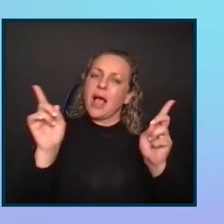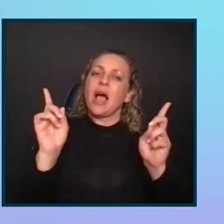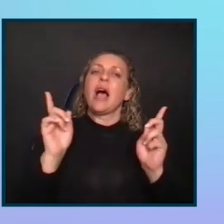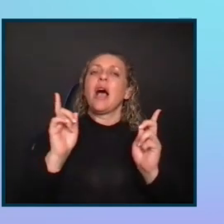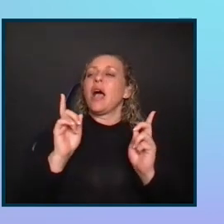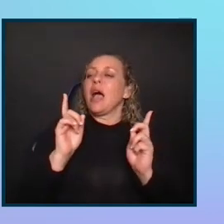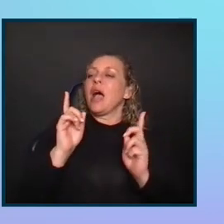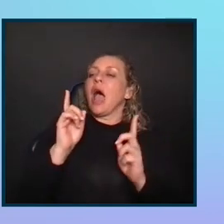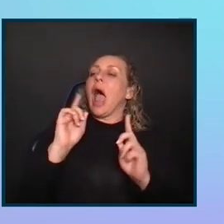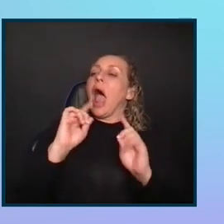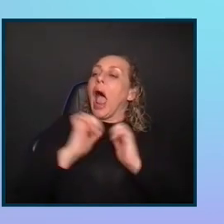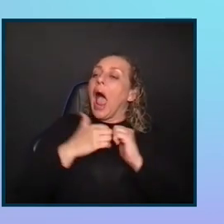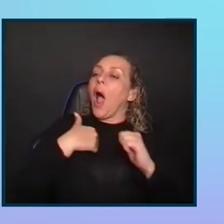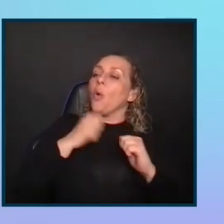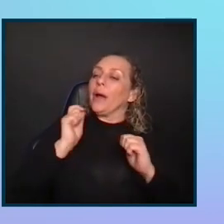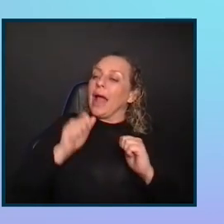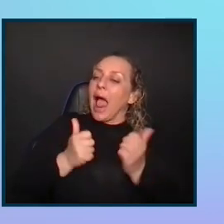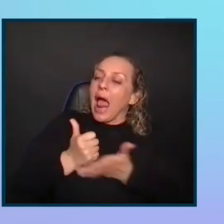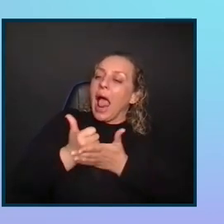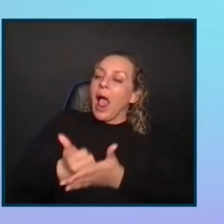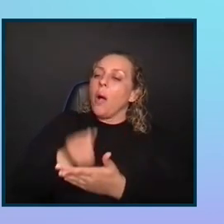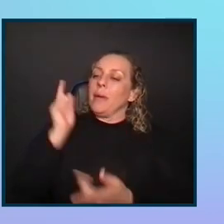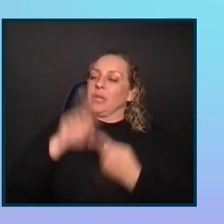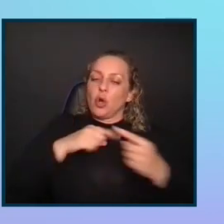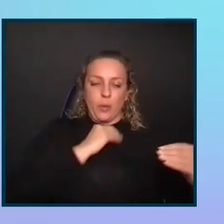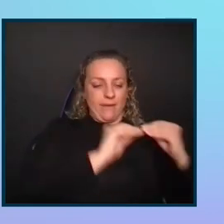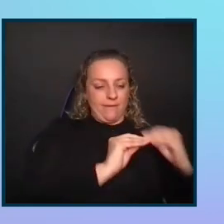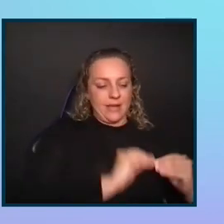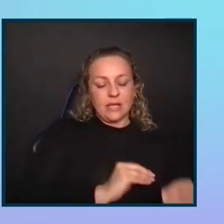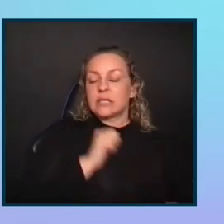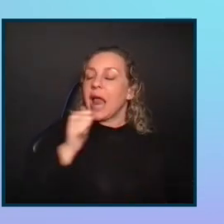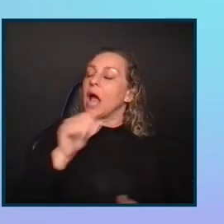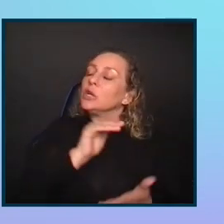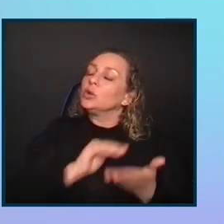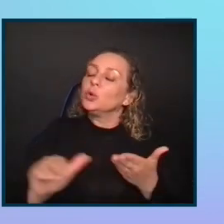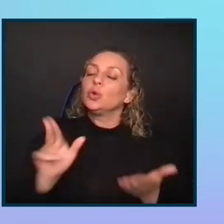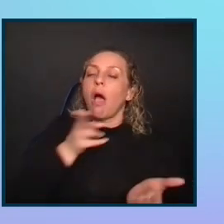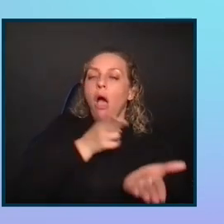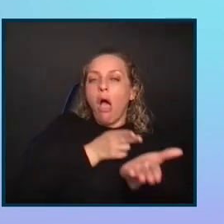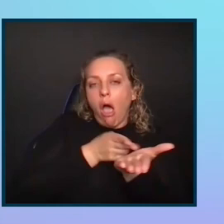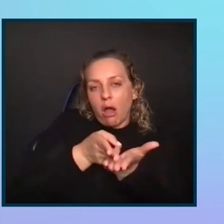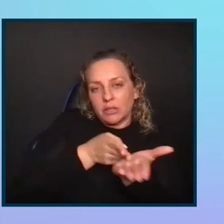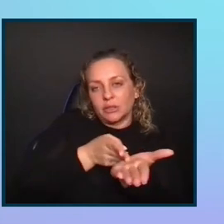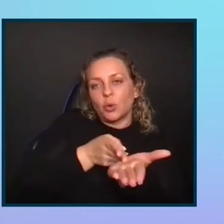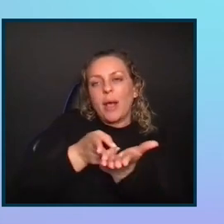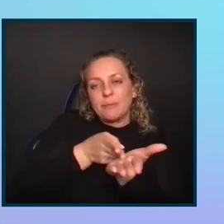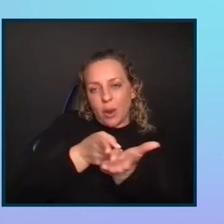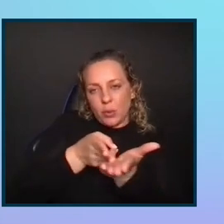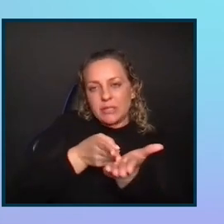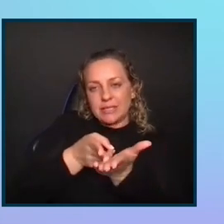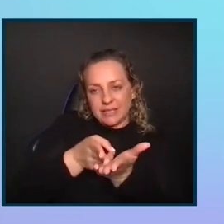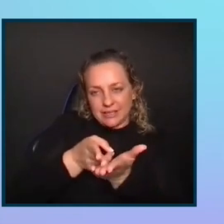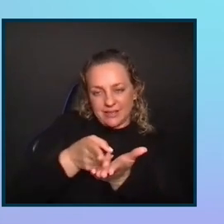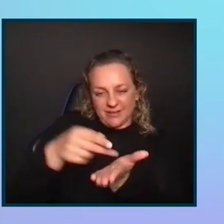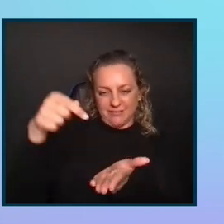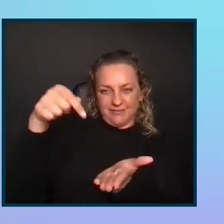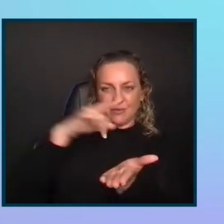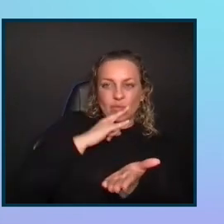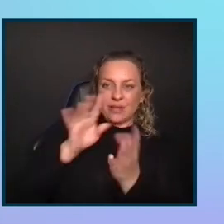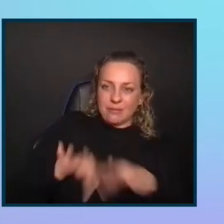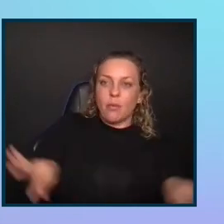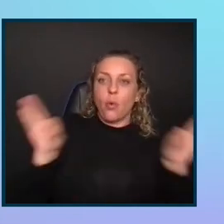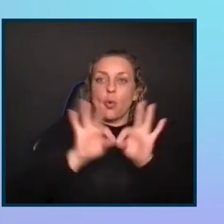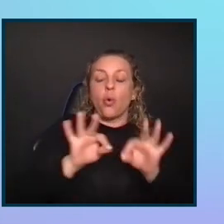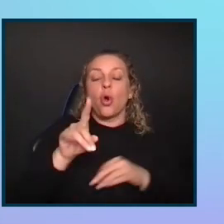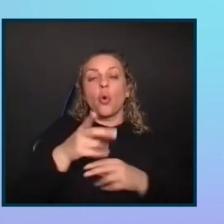here's what you can do though in the meantime, right? It's not an excuse, it's just honesty. And I think there's a lot of transparency in honesty. I think